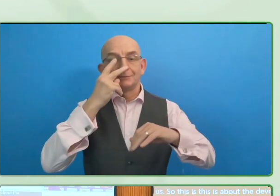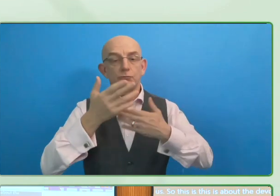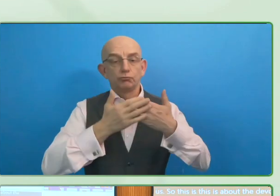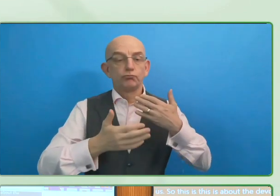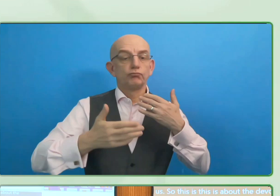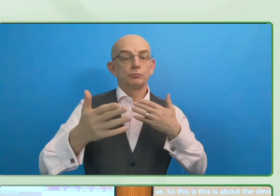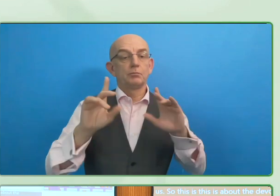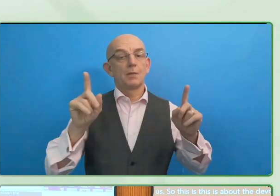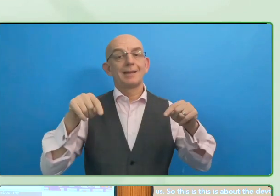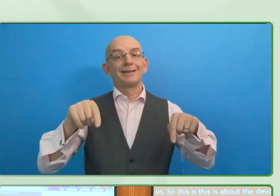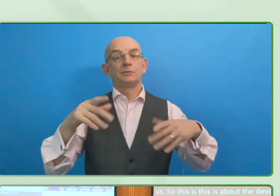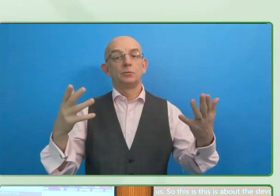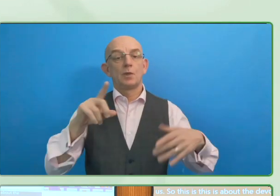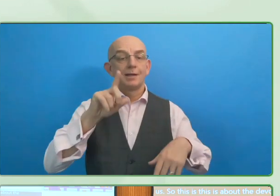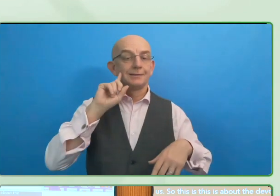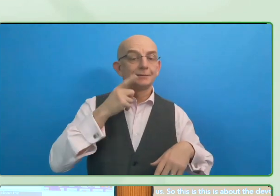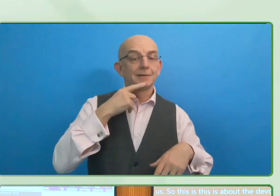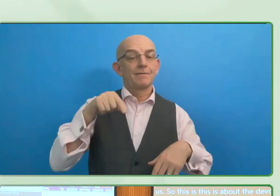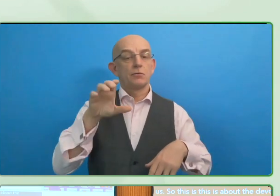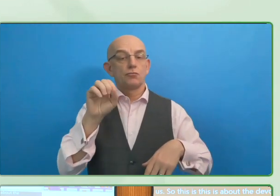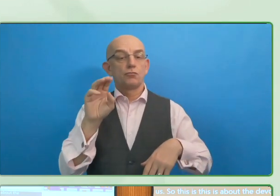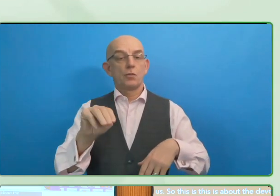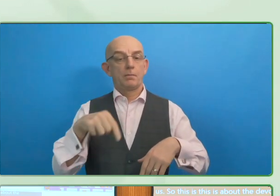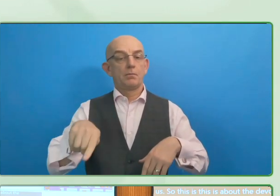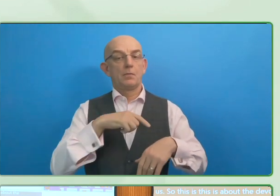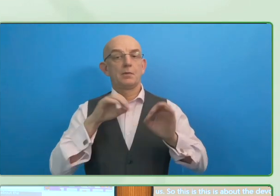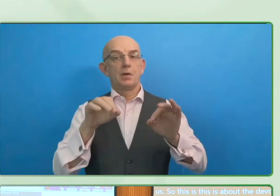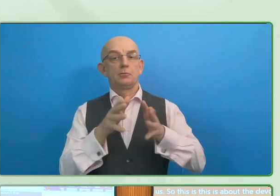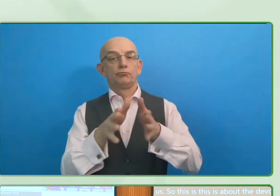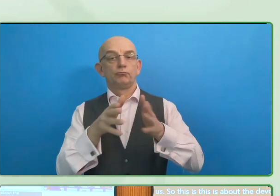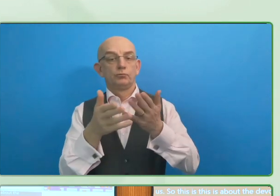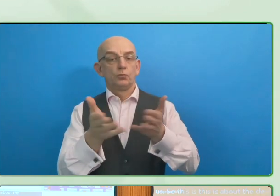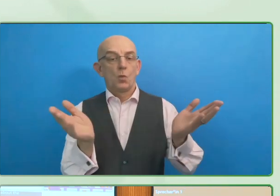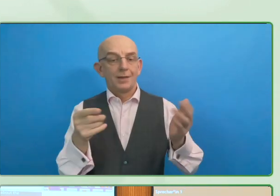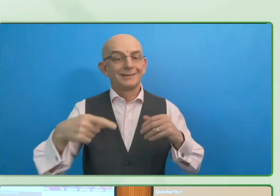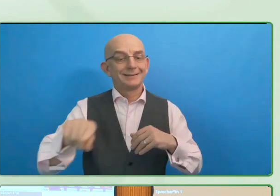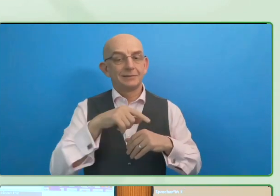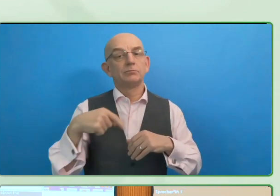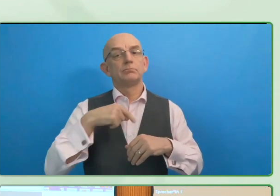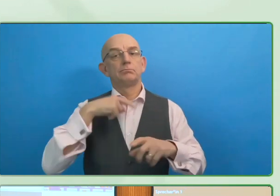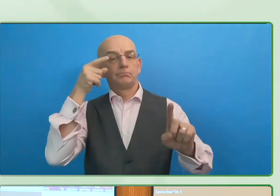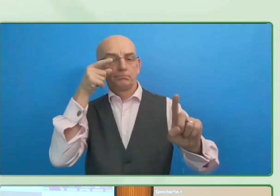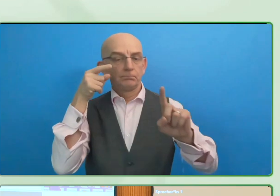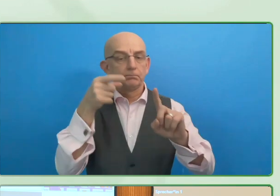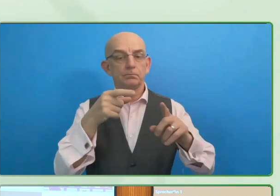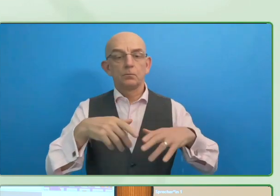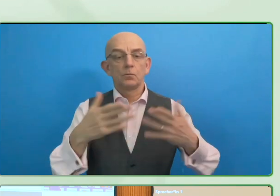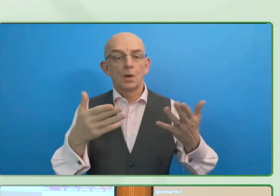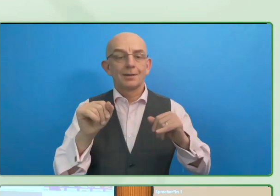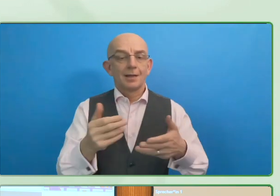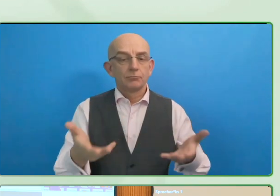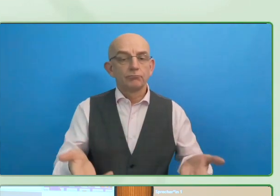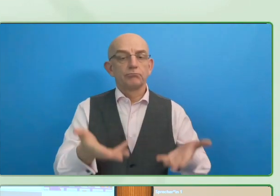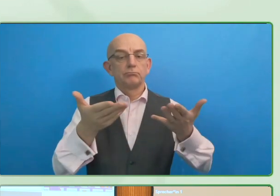empower the deaf leaders who want to run, deaf leaders and interpreters who want to run or are